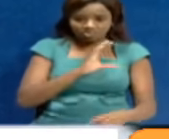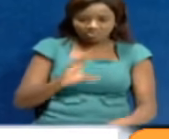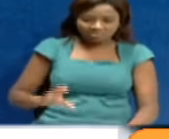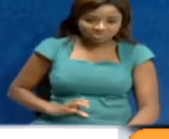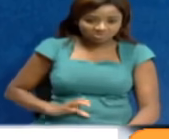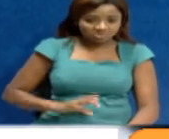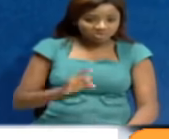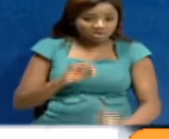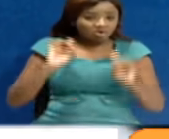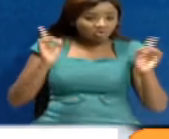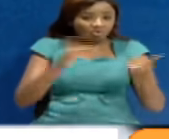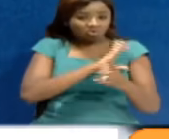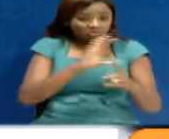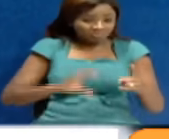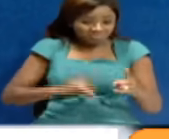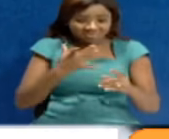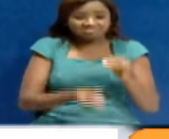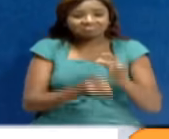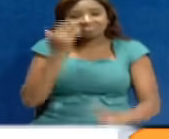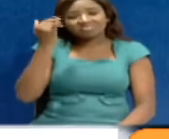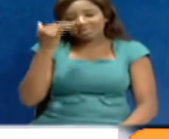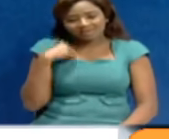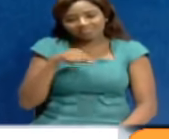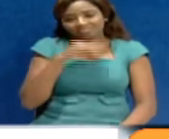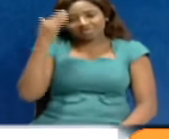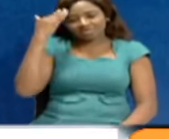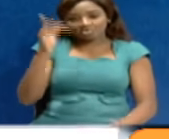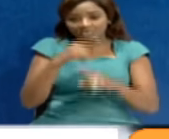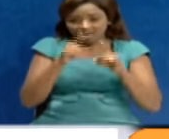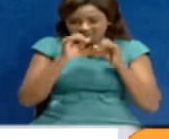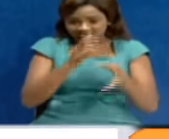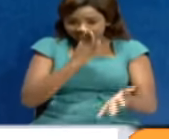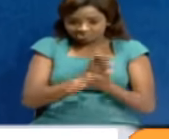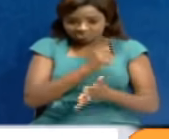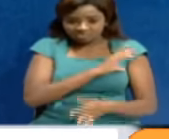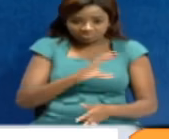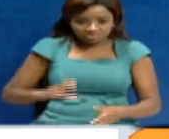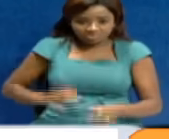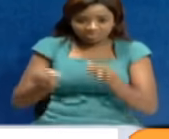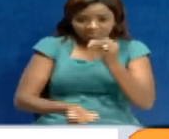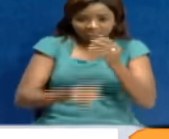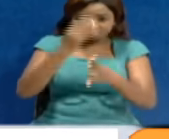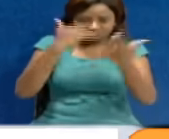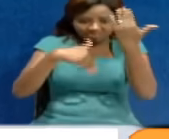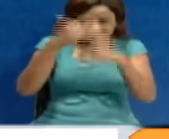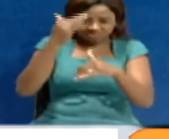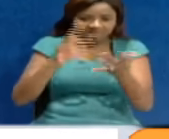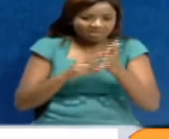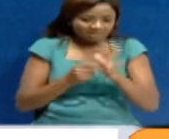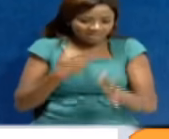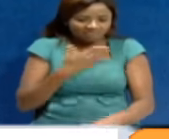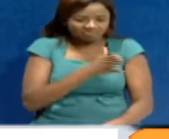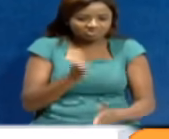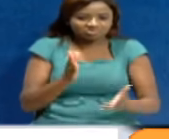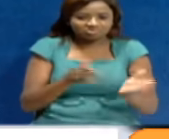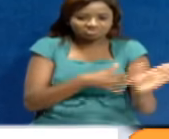they were created is never realized. And if the commission had acted professionally, there are chances that I would have gone to court against this